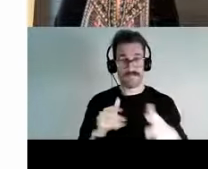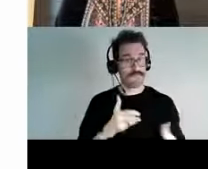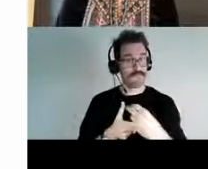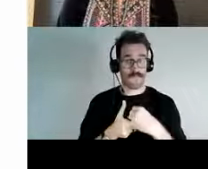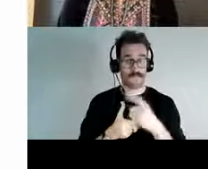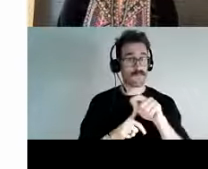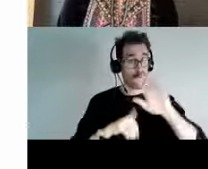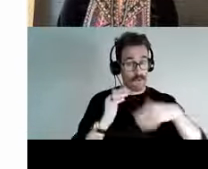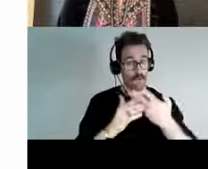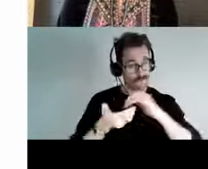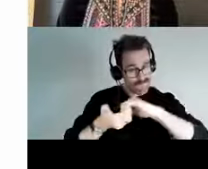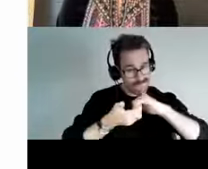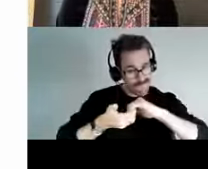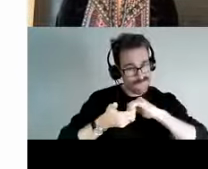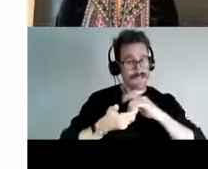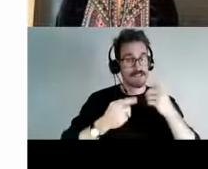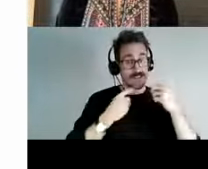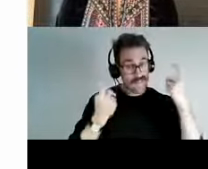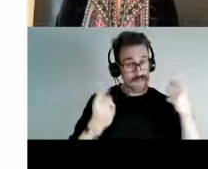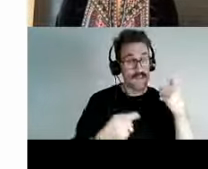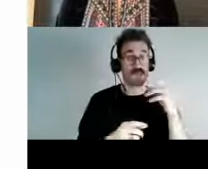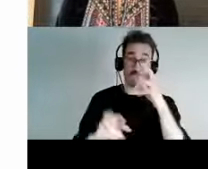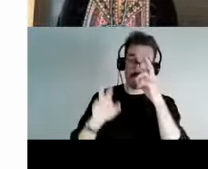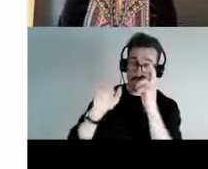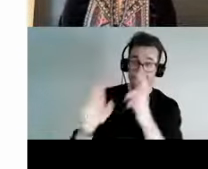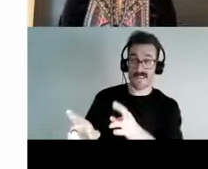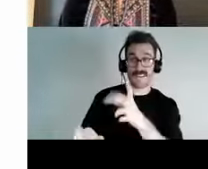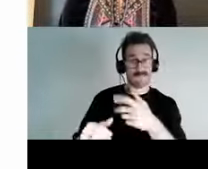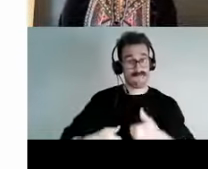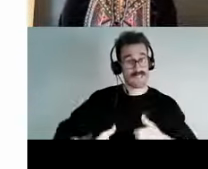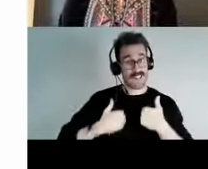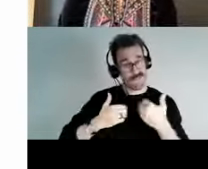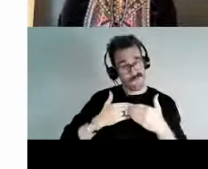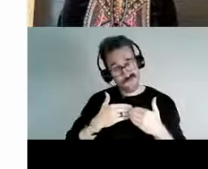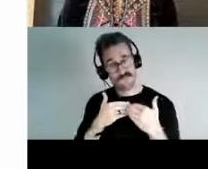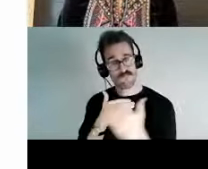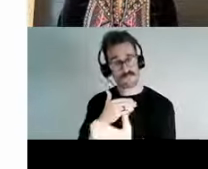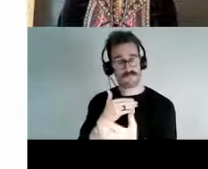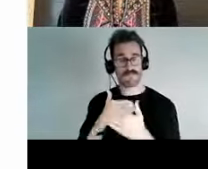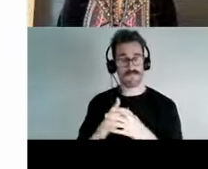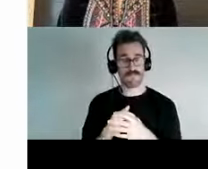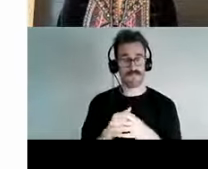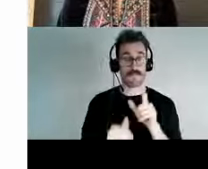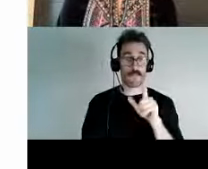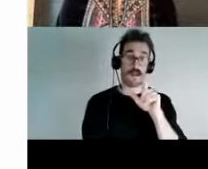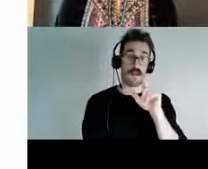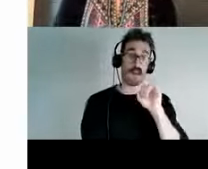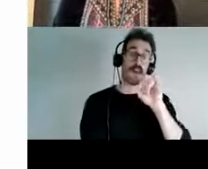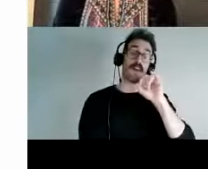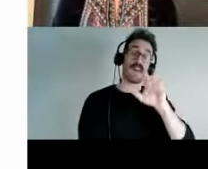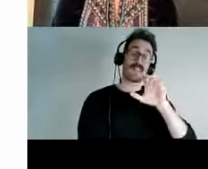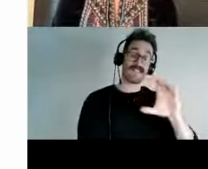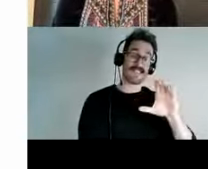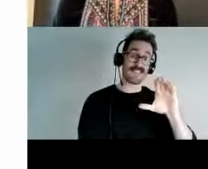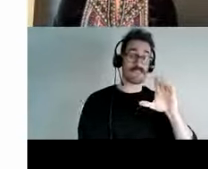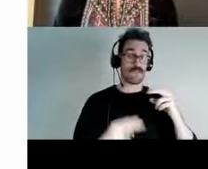come together to celebrate and respect the gift of longevity. ILC Canada's slogan is that human rights